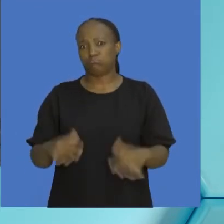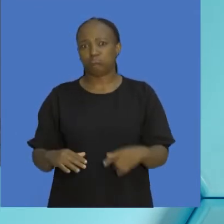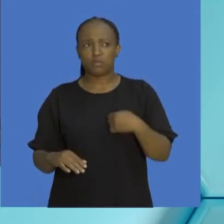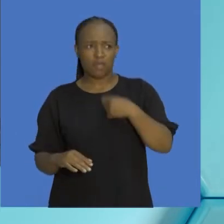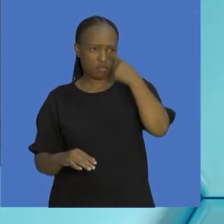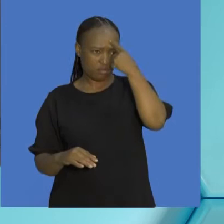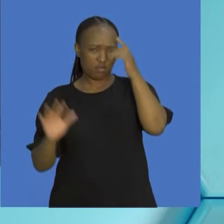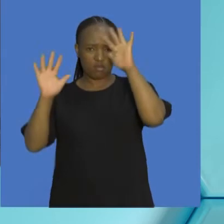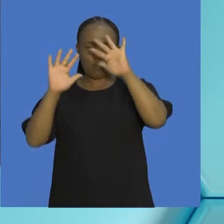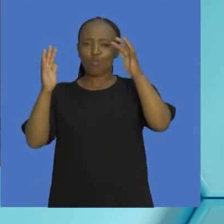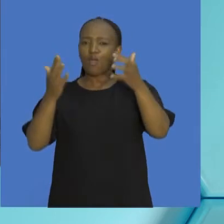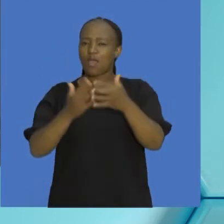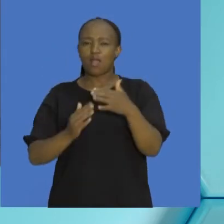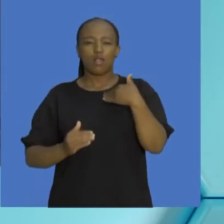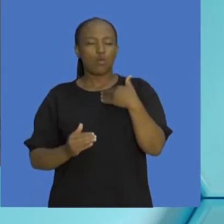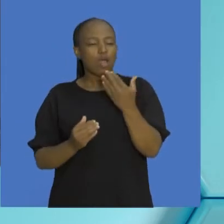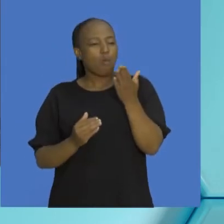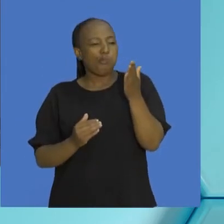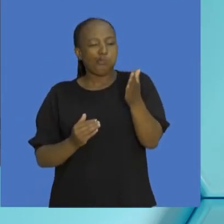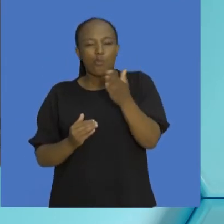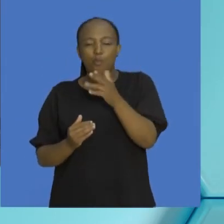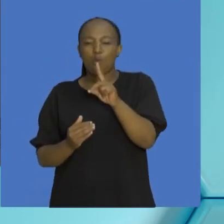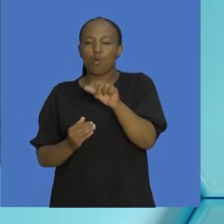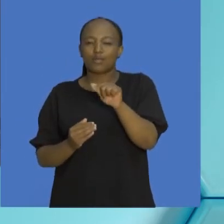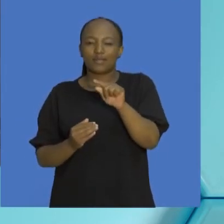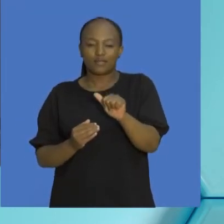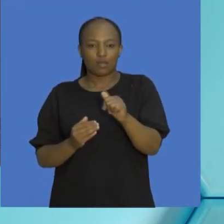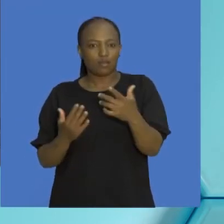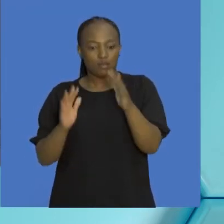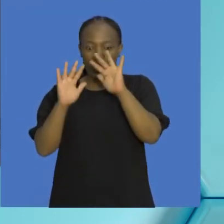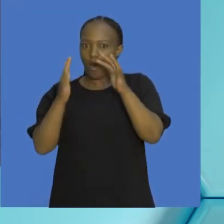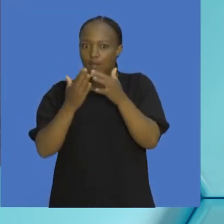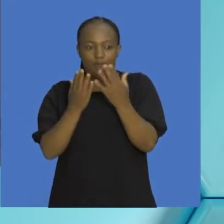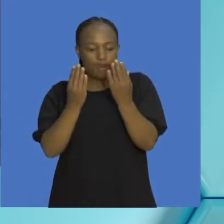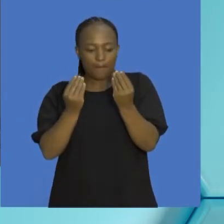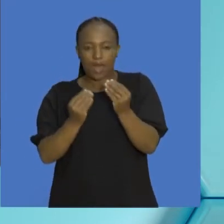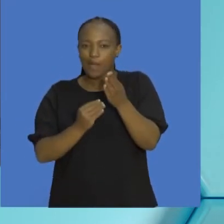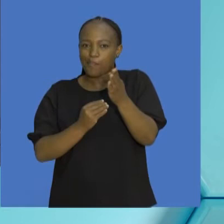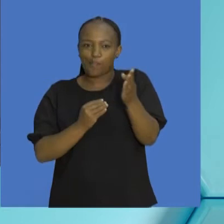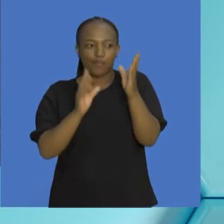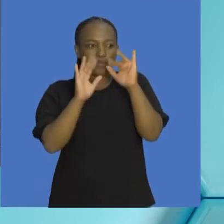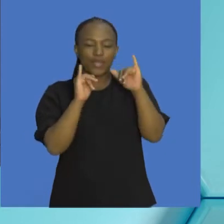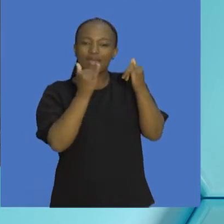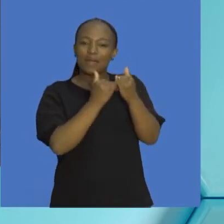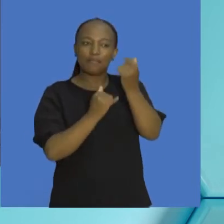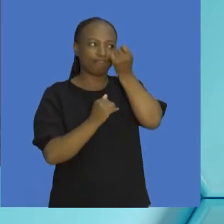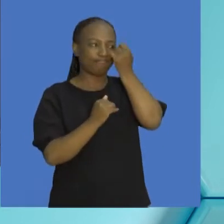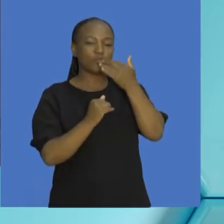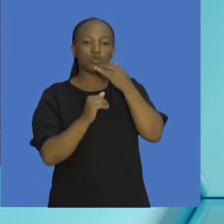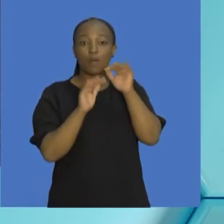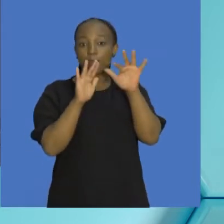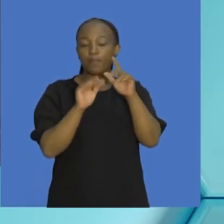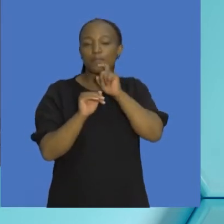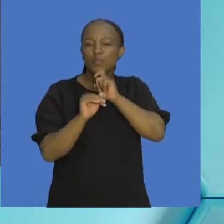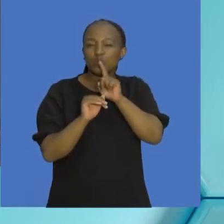world of data. Okay, it's a world of statistics. A company that understands people